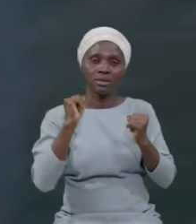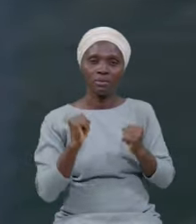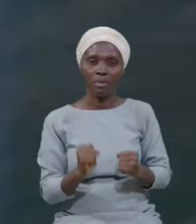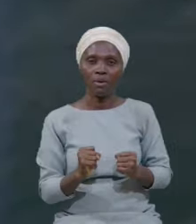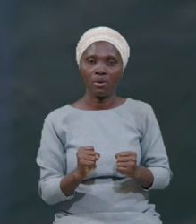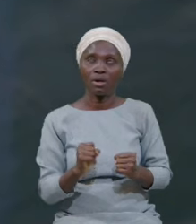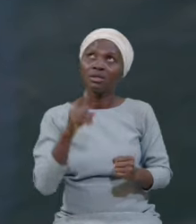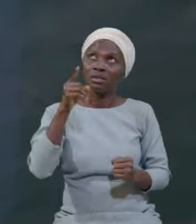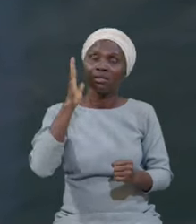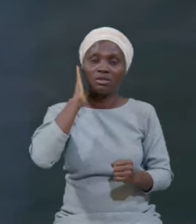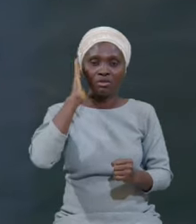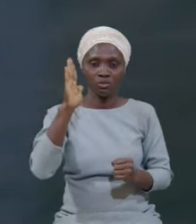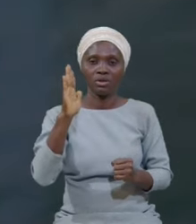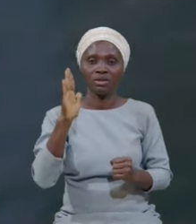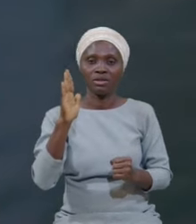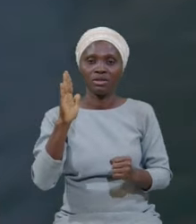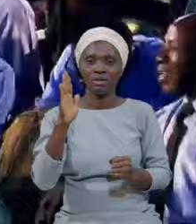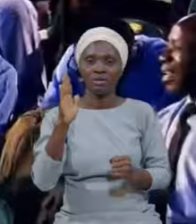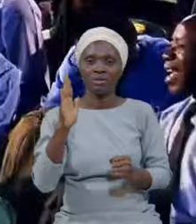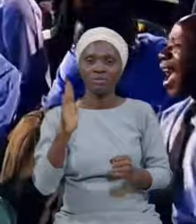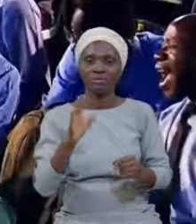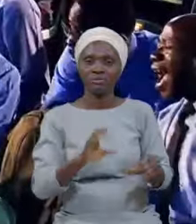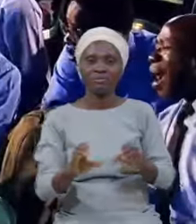heal. Give me a good and a good amen.